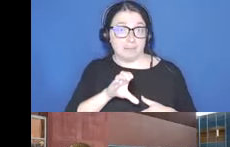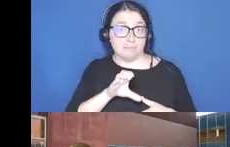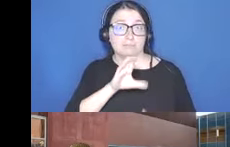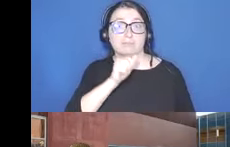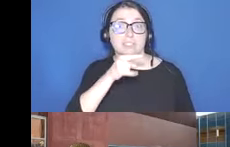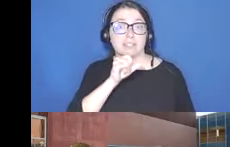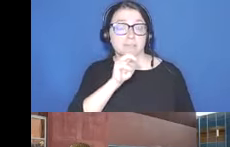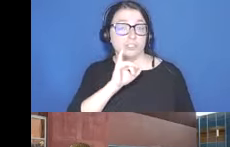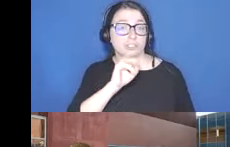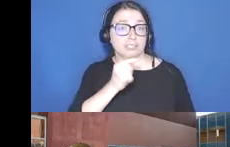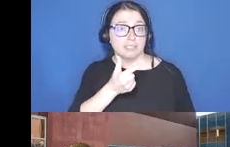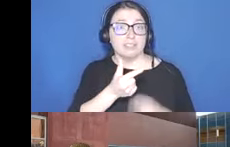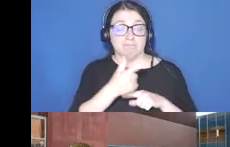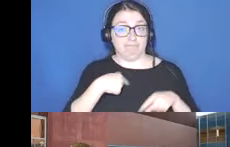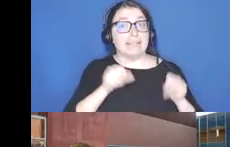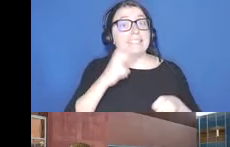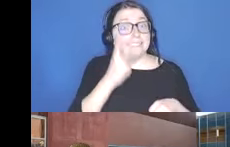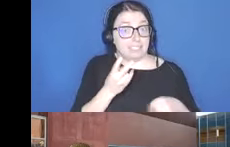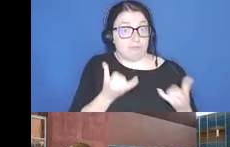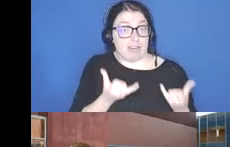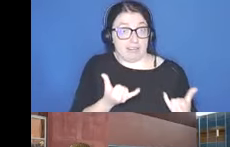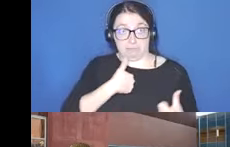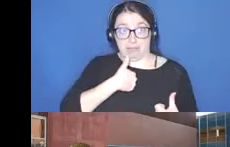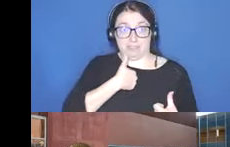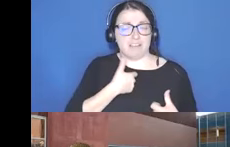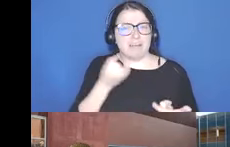you can't, you can push the closed captioning button.